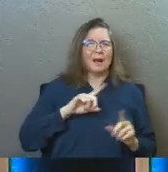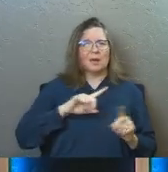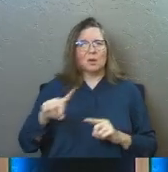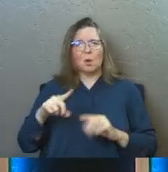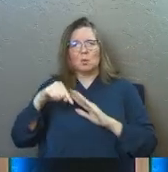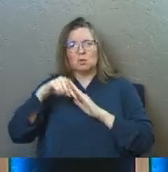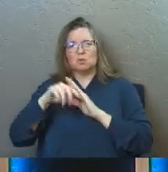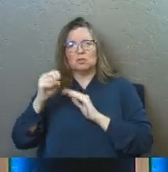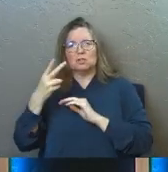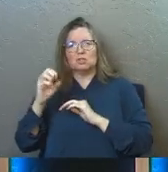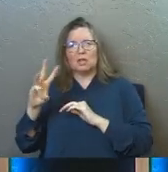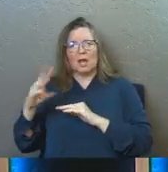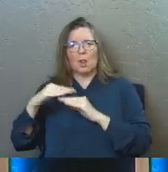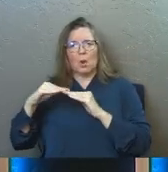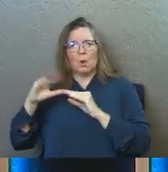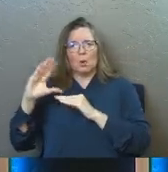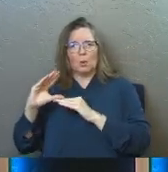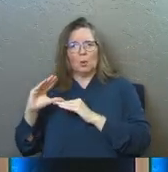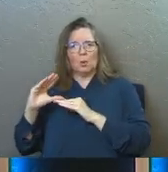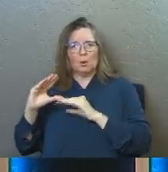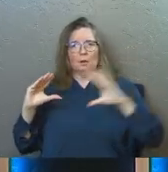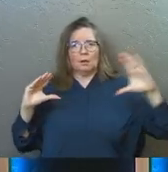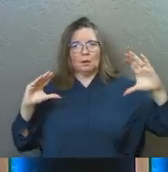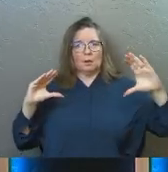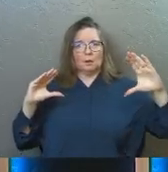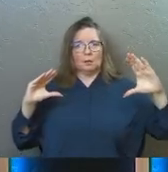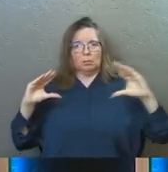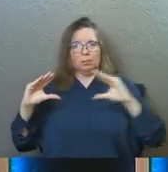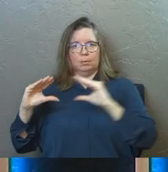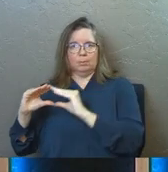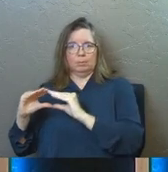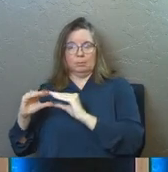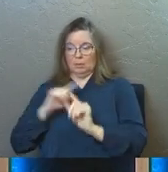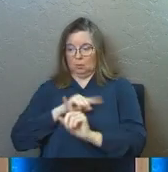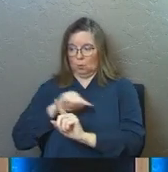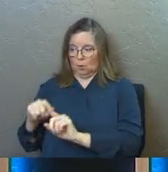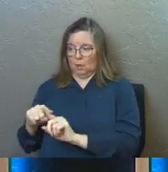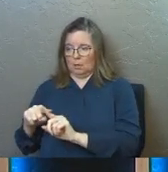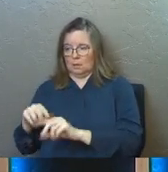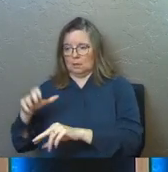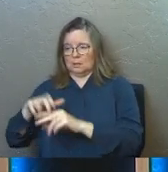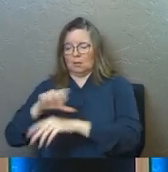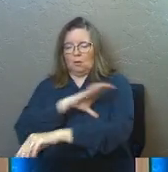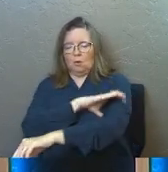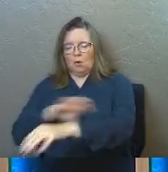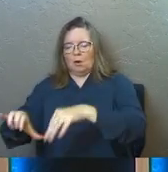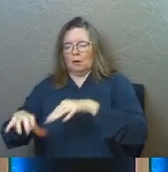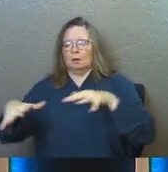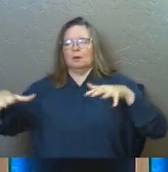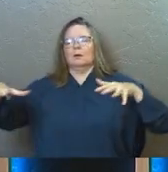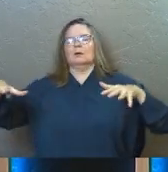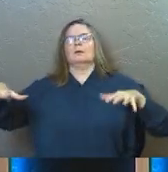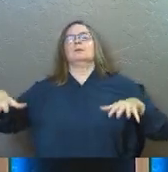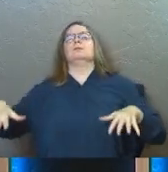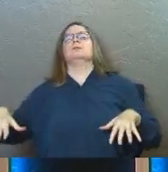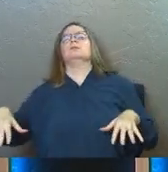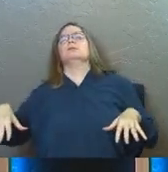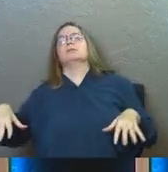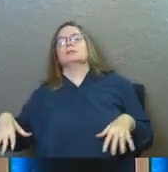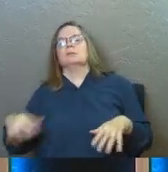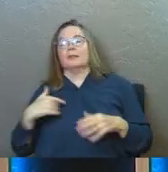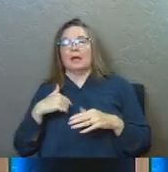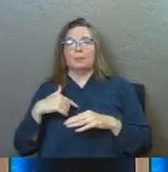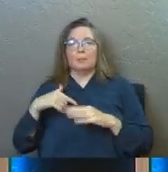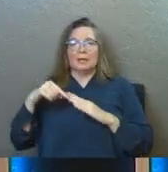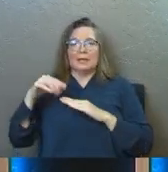go to the shallow end now? And then we're like, okay, you can go to the shallow end. And what we realized is we get them over there and they go to the side, they take off their floaties and they just chill. You know, they'd